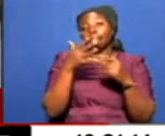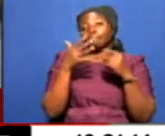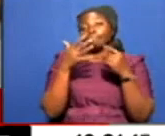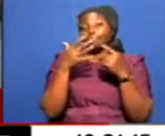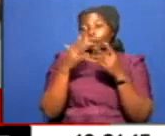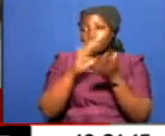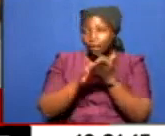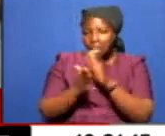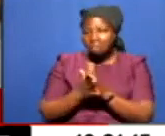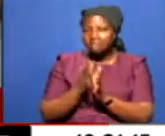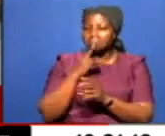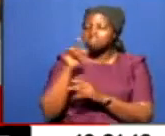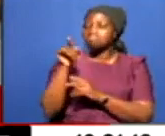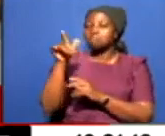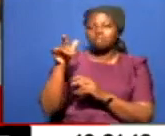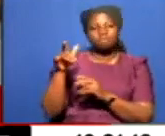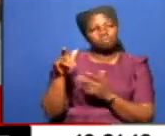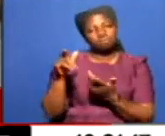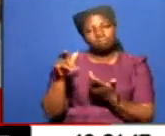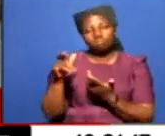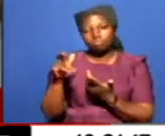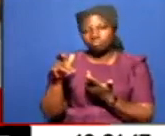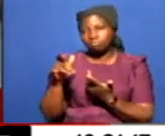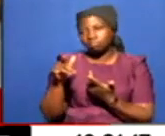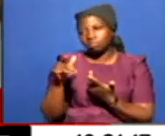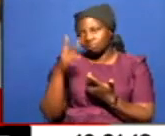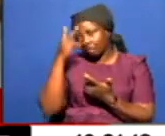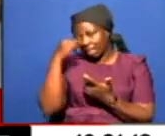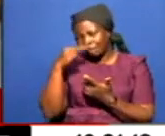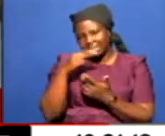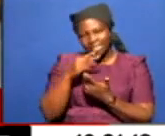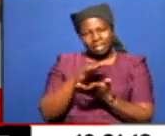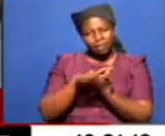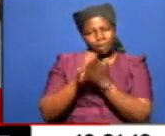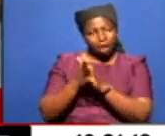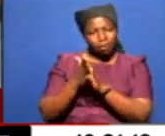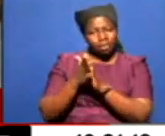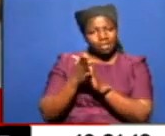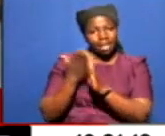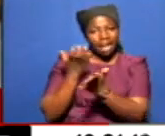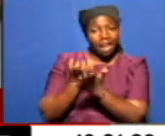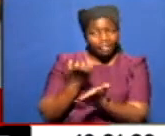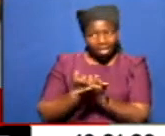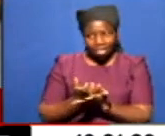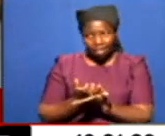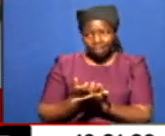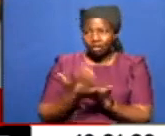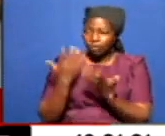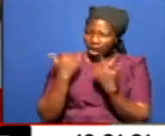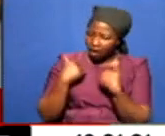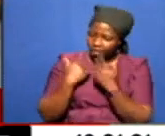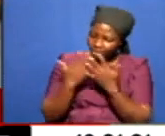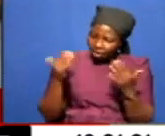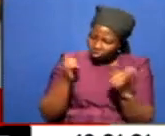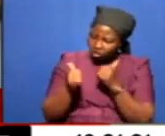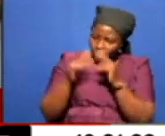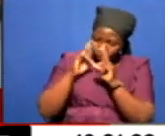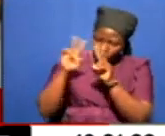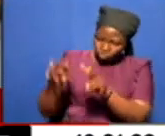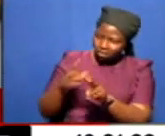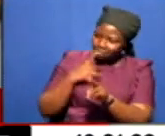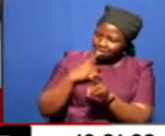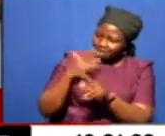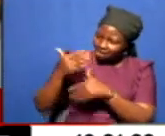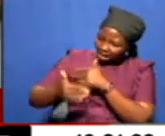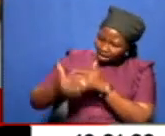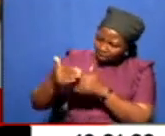stereotyping, there is what we are looking at. Mm-hmm. So that a neighbor will say that this neighbor of mine is behaving fishily. I